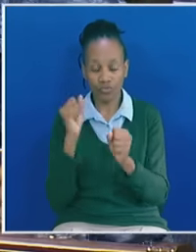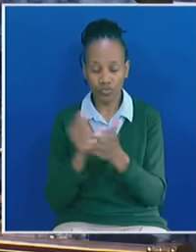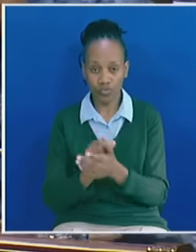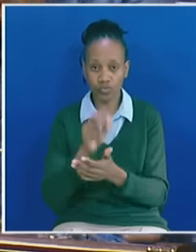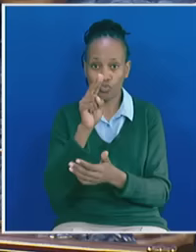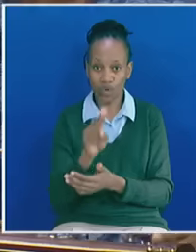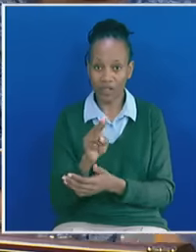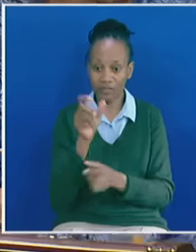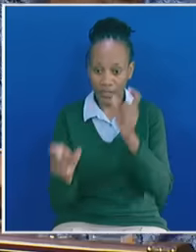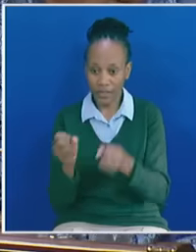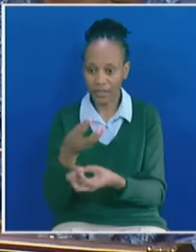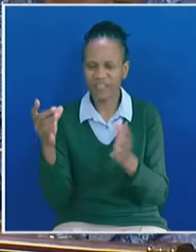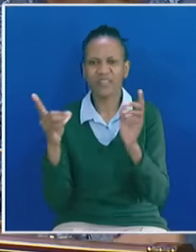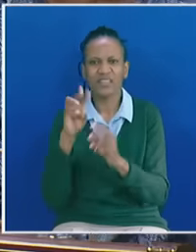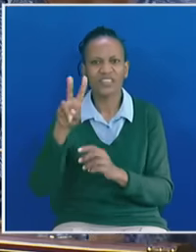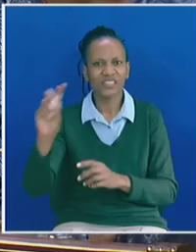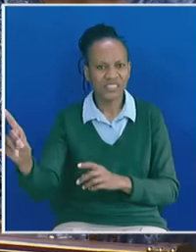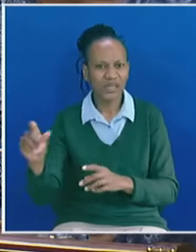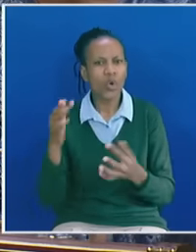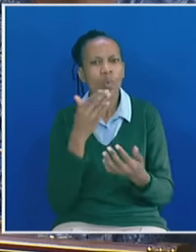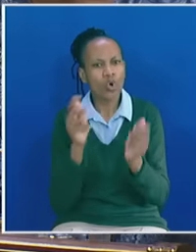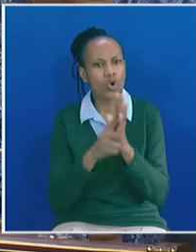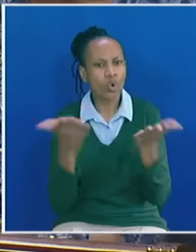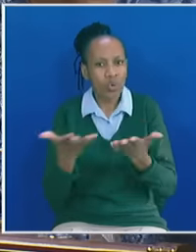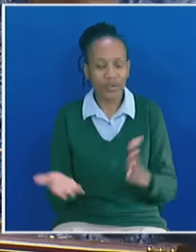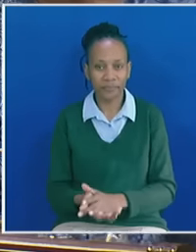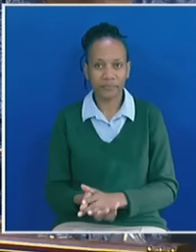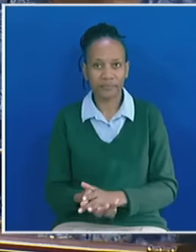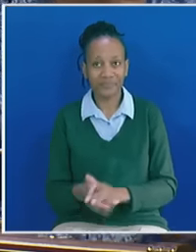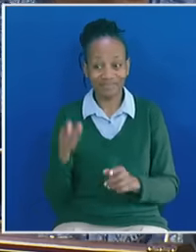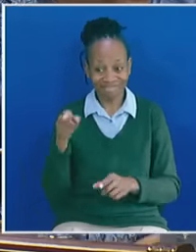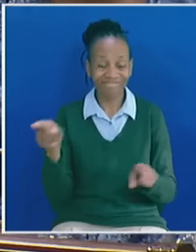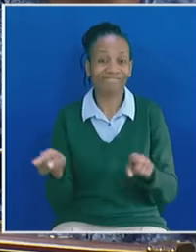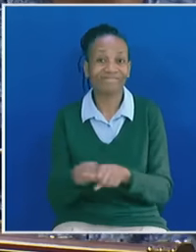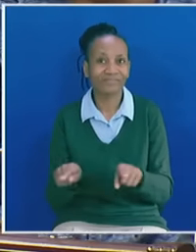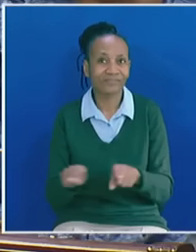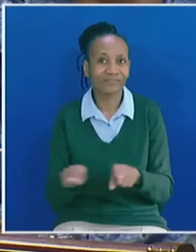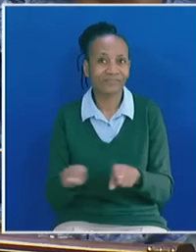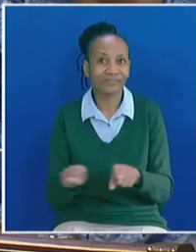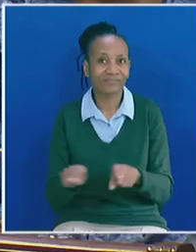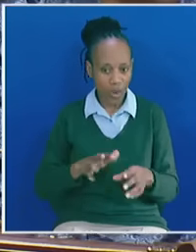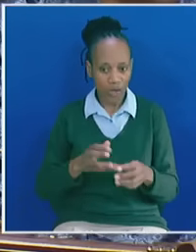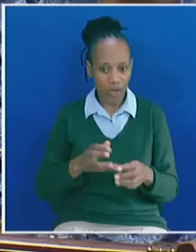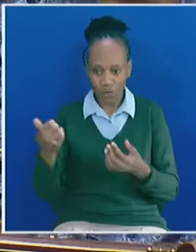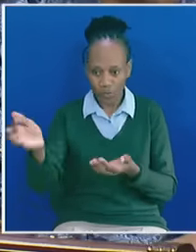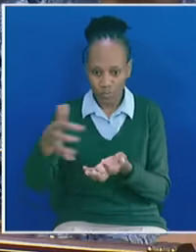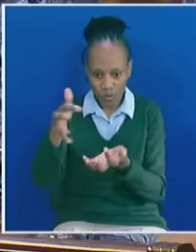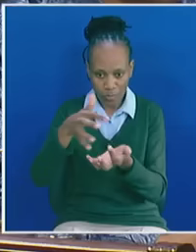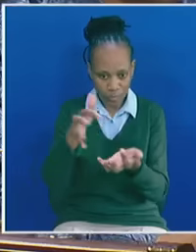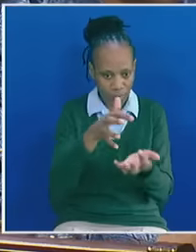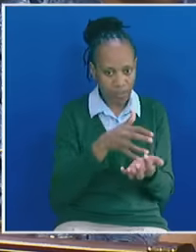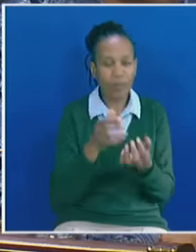Parents fear the promote of extremism, and it could be seen as an attempt to recruit members to the Islam